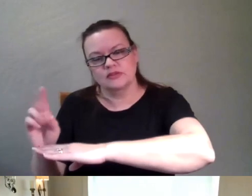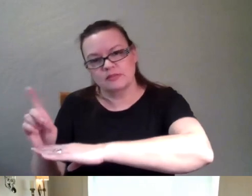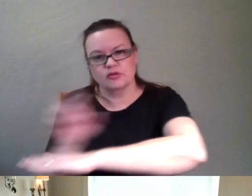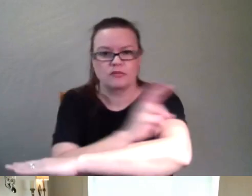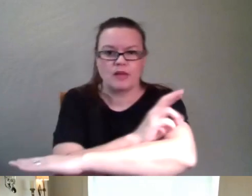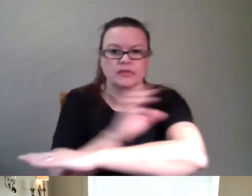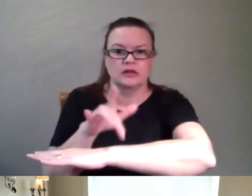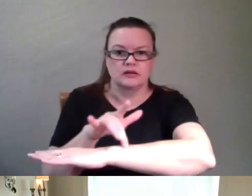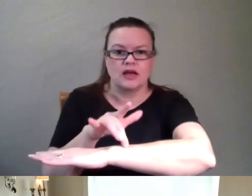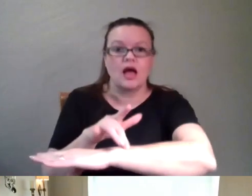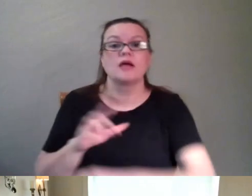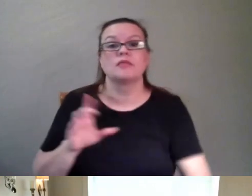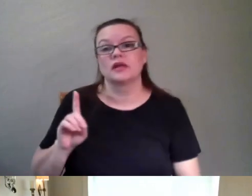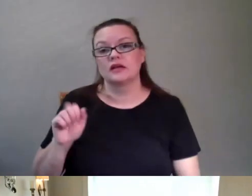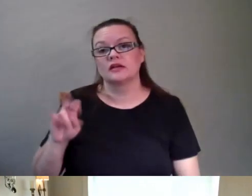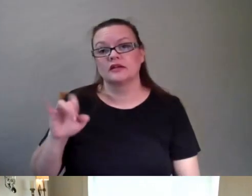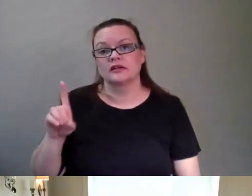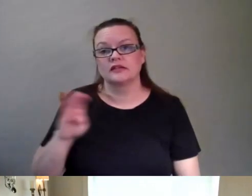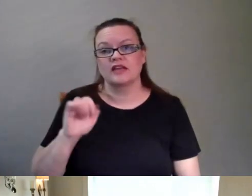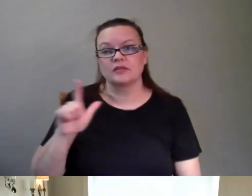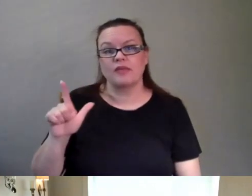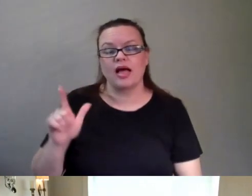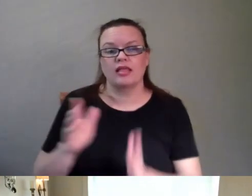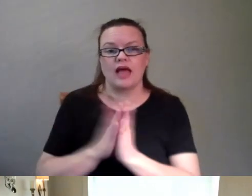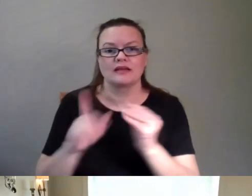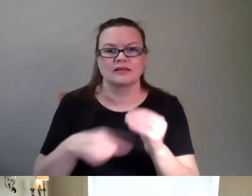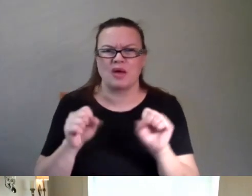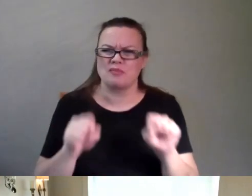David Bell, our board chair, asks about the possibility of